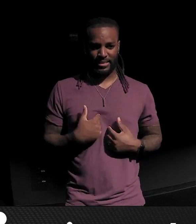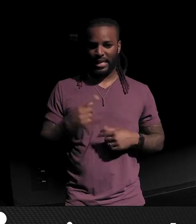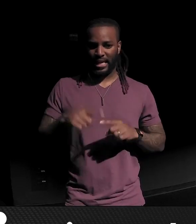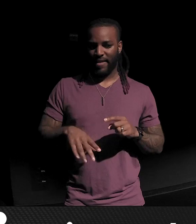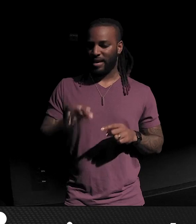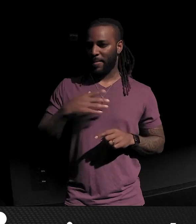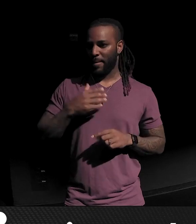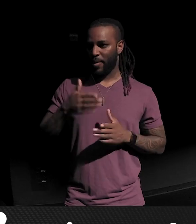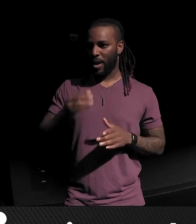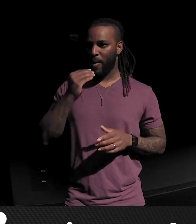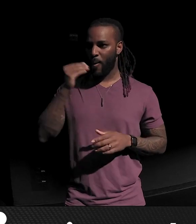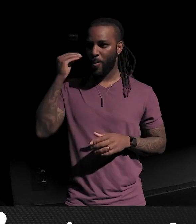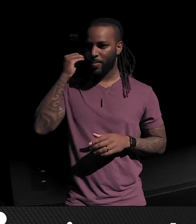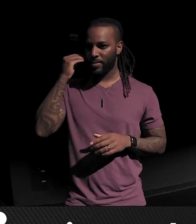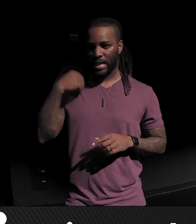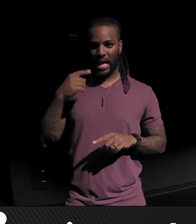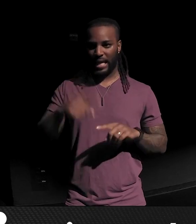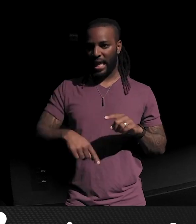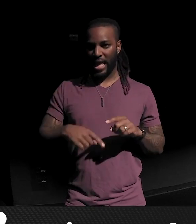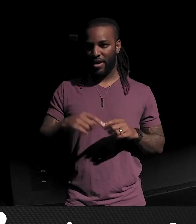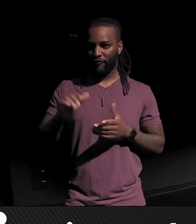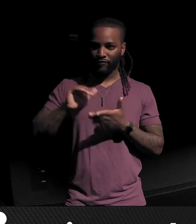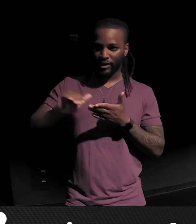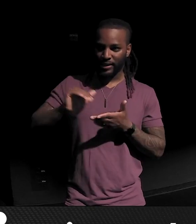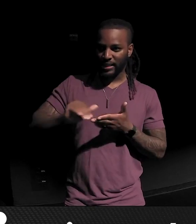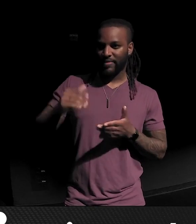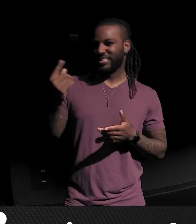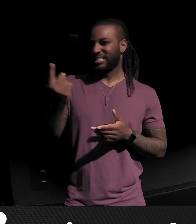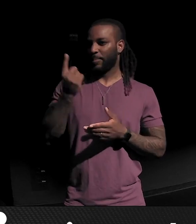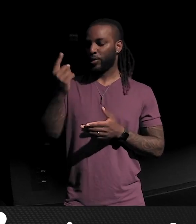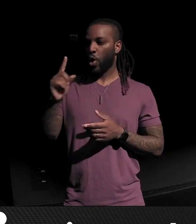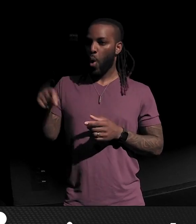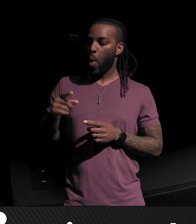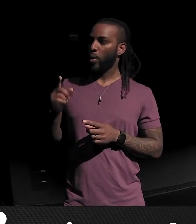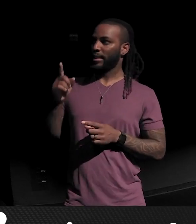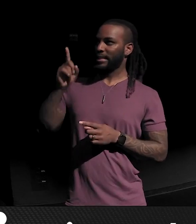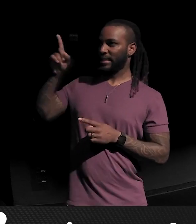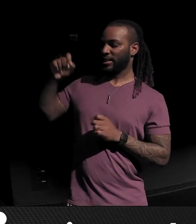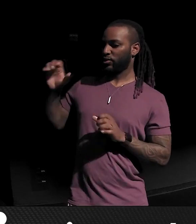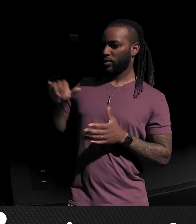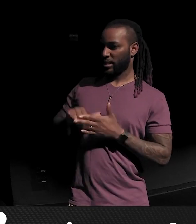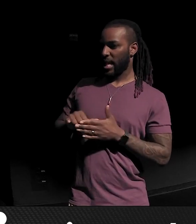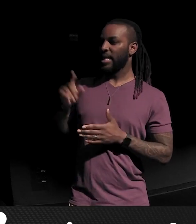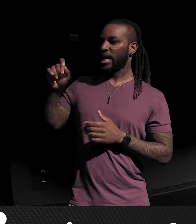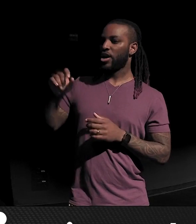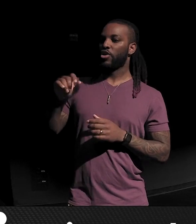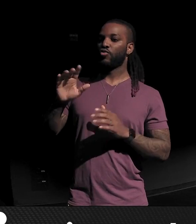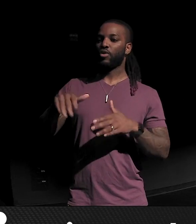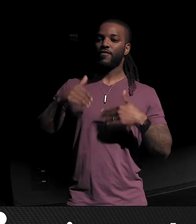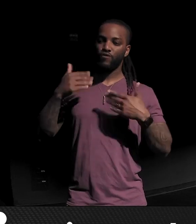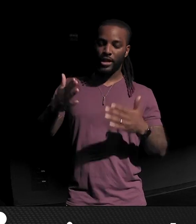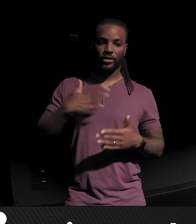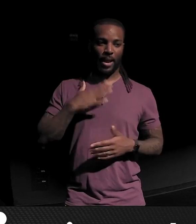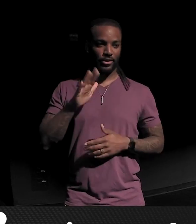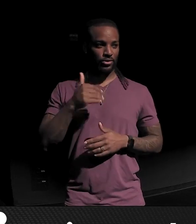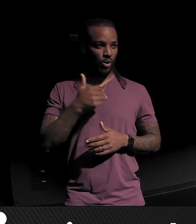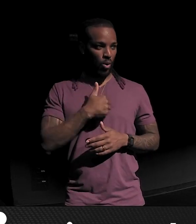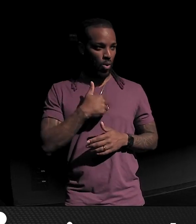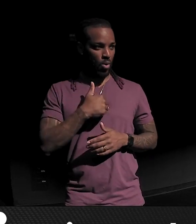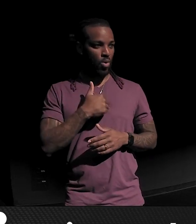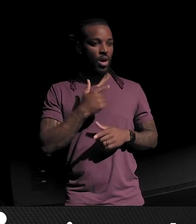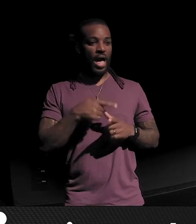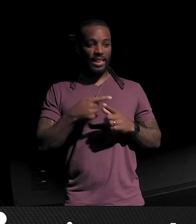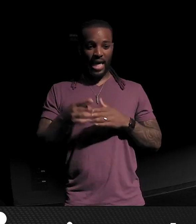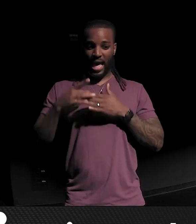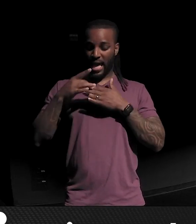home. I can't forgive. It's something only he can do. He can refresh my soul and then guide